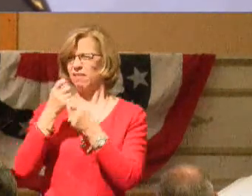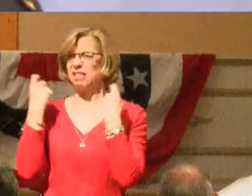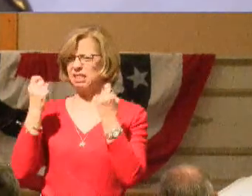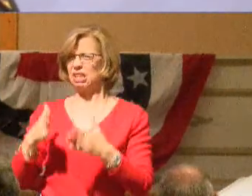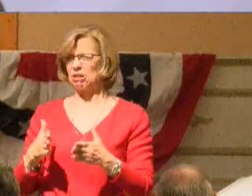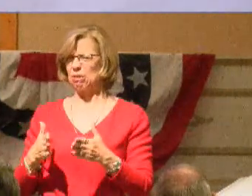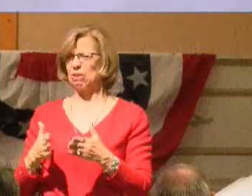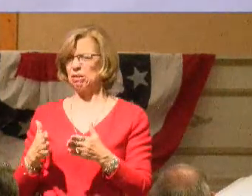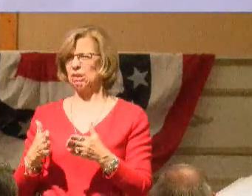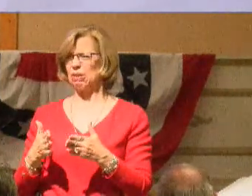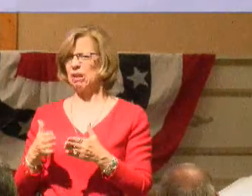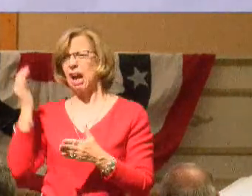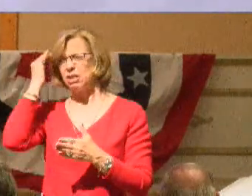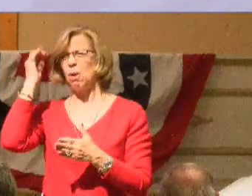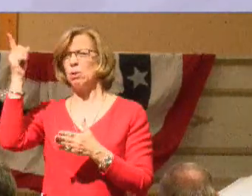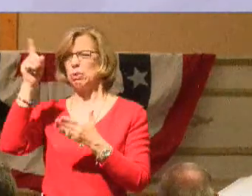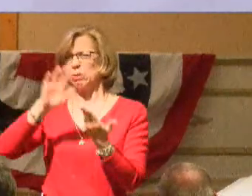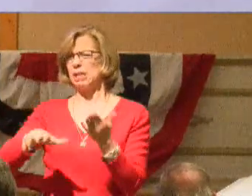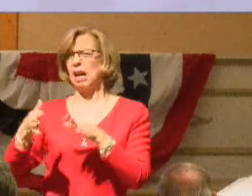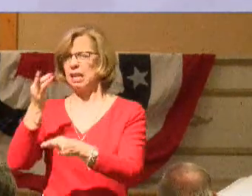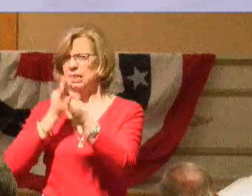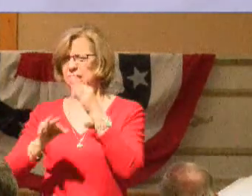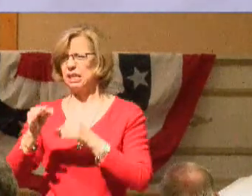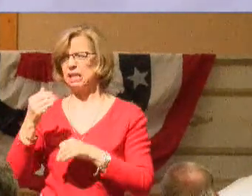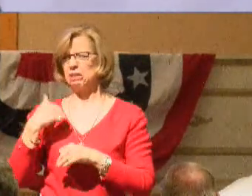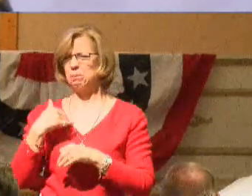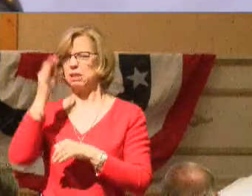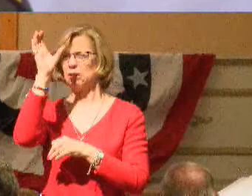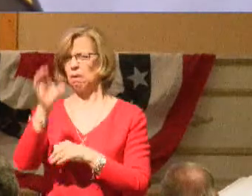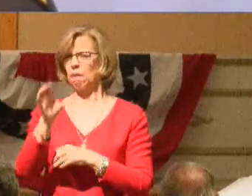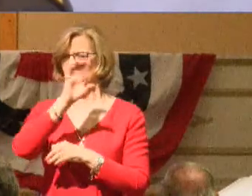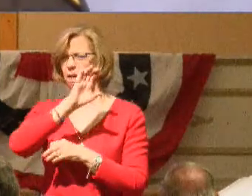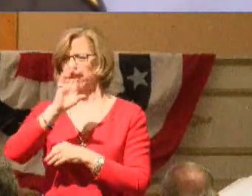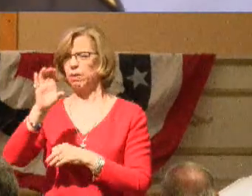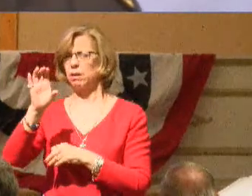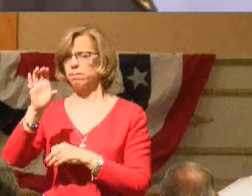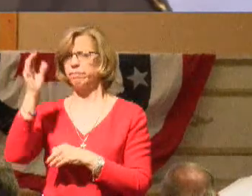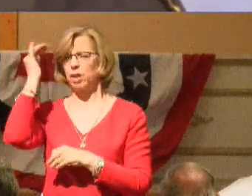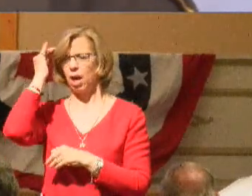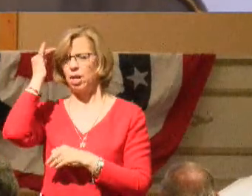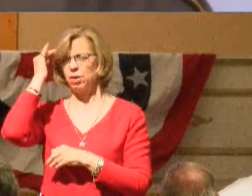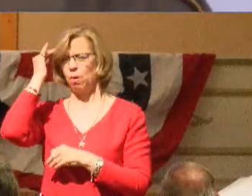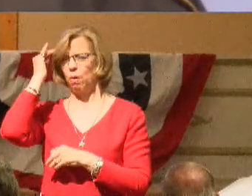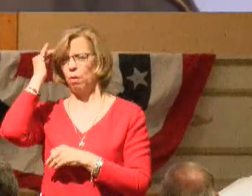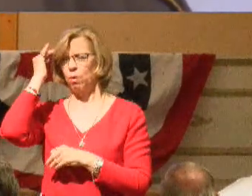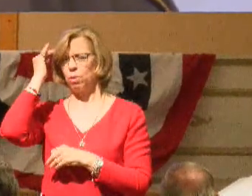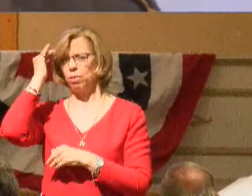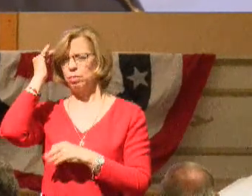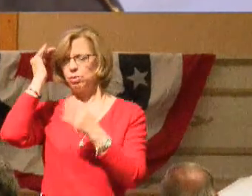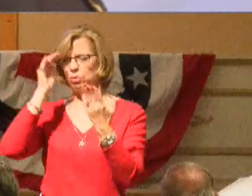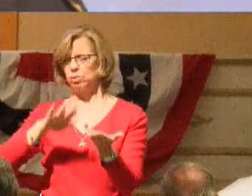I know that you died for me on Calvary. I know that you died